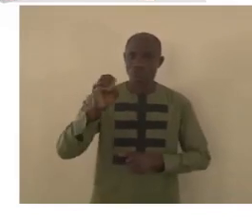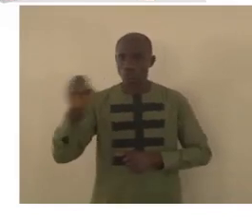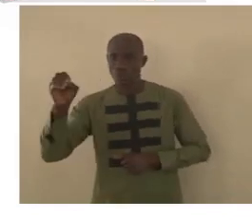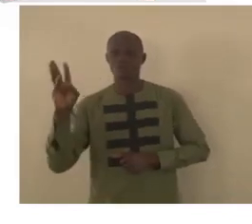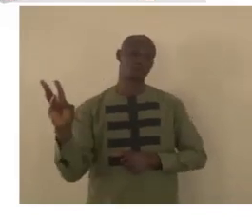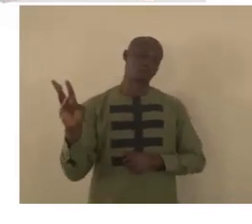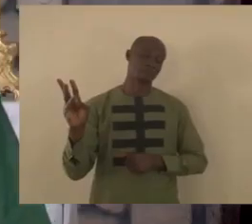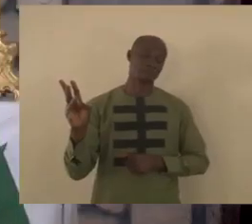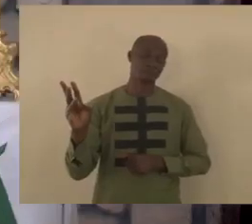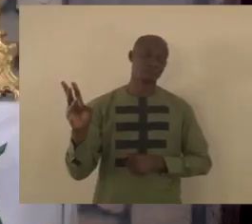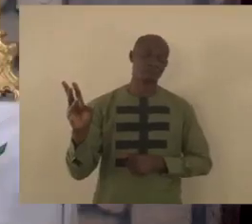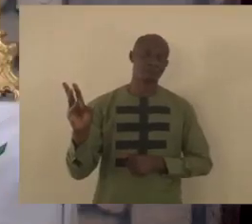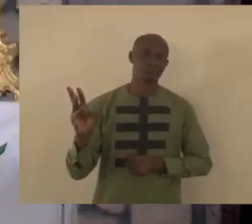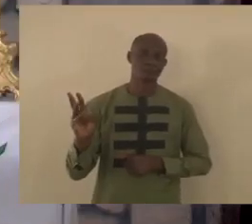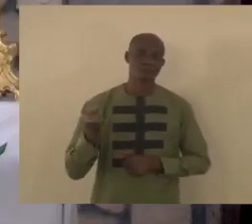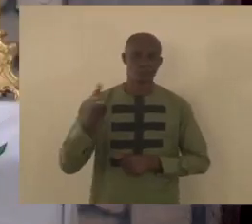2006,